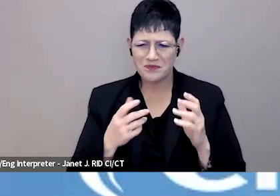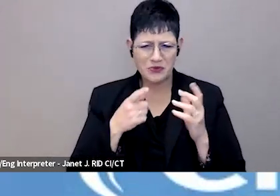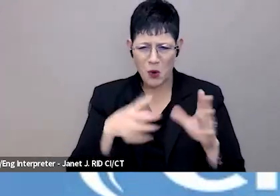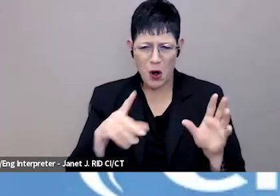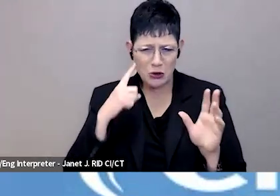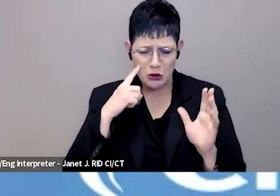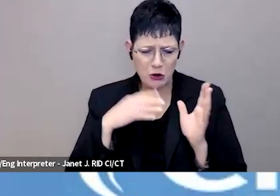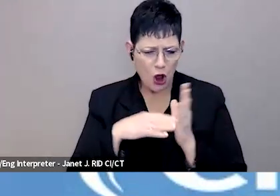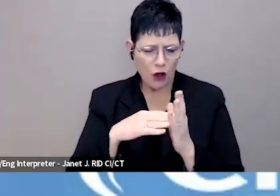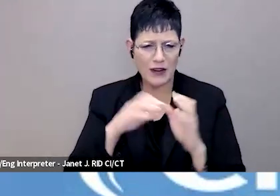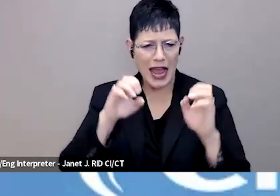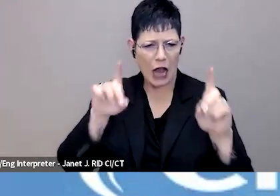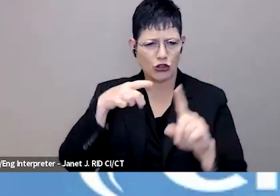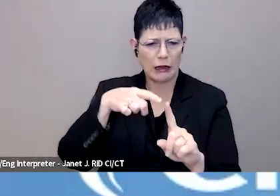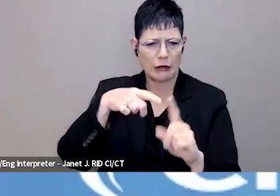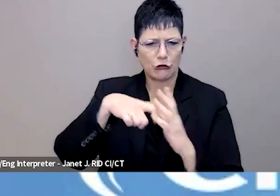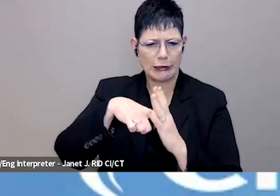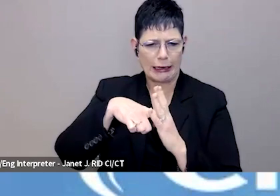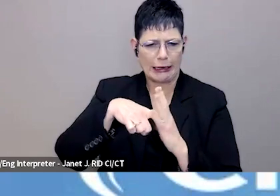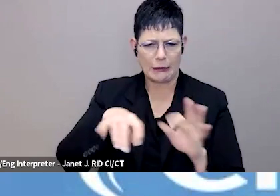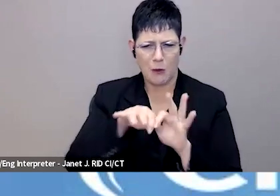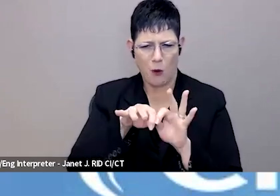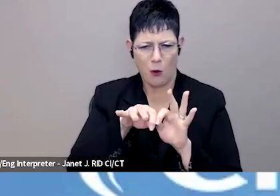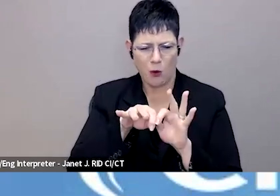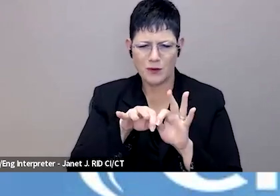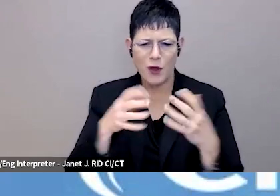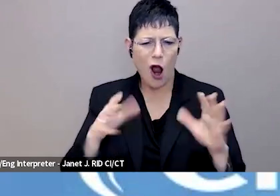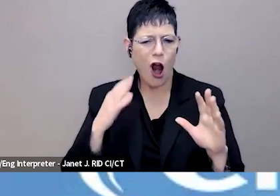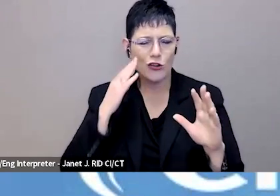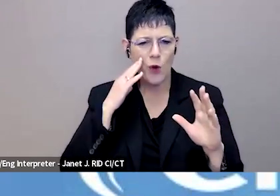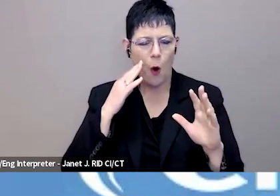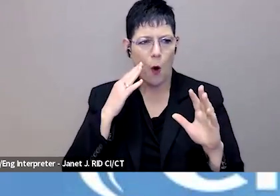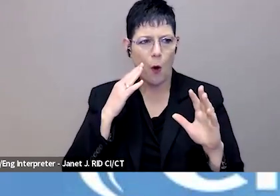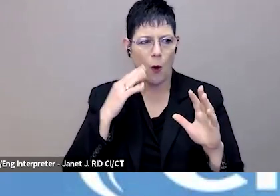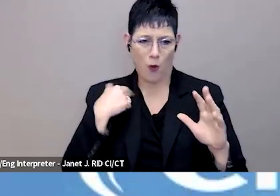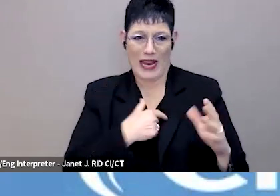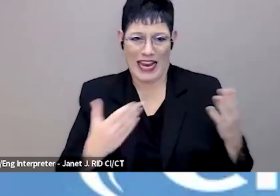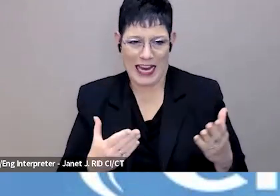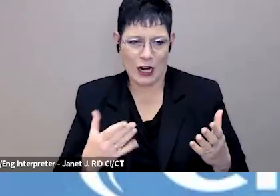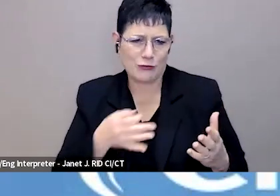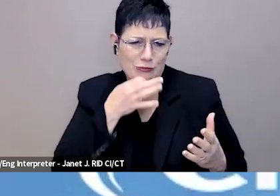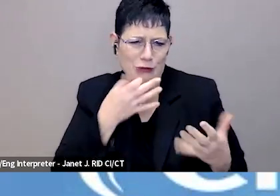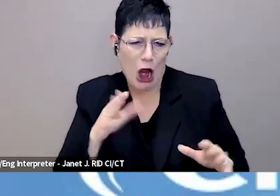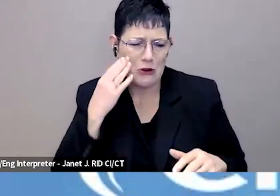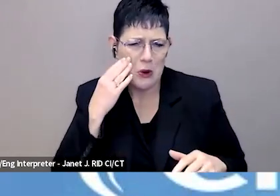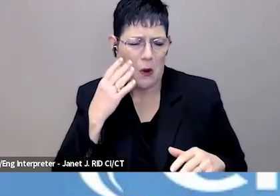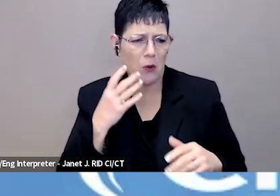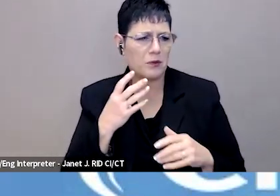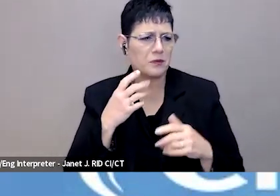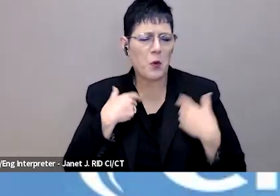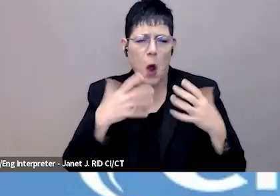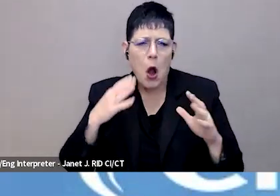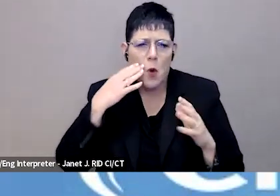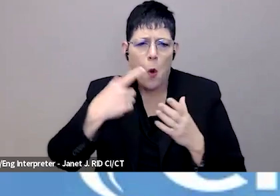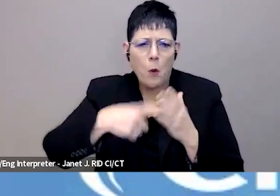heard is that really education is so important. I mean, we all know about the strategy's existence. We all know what parts of it are